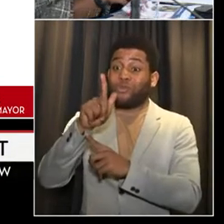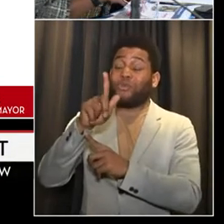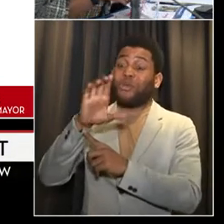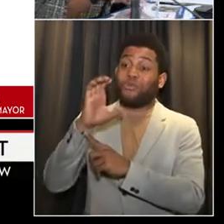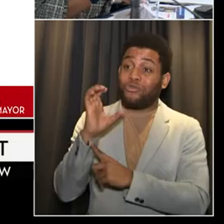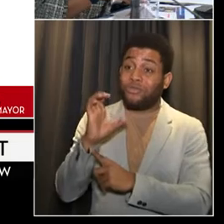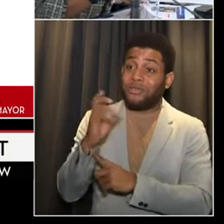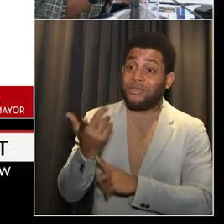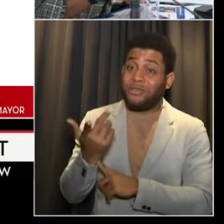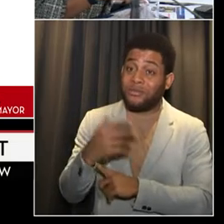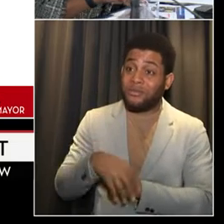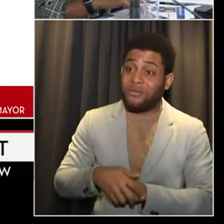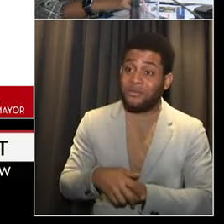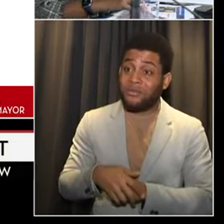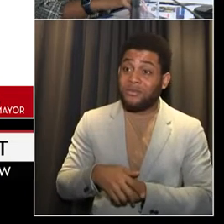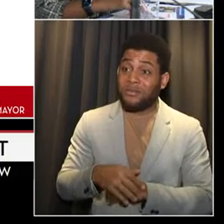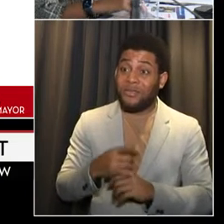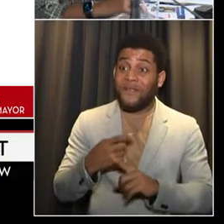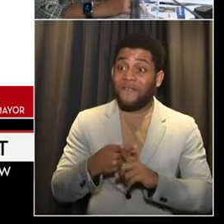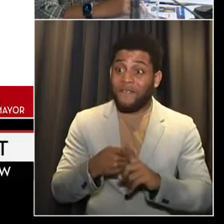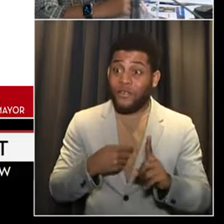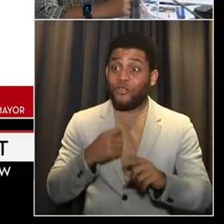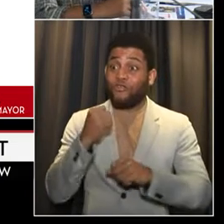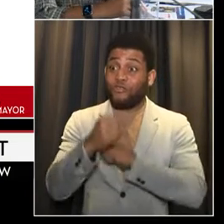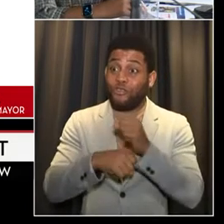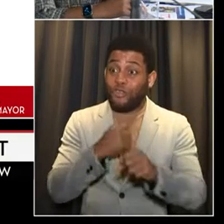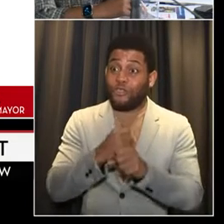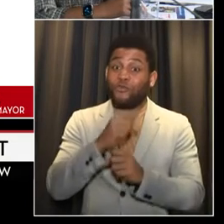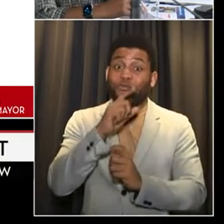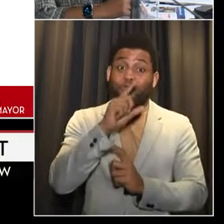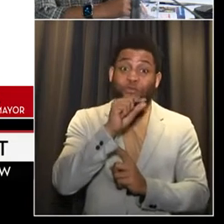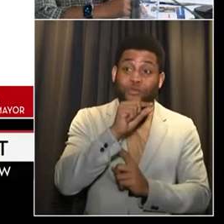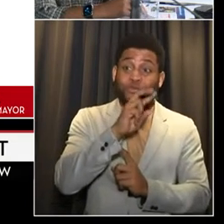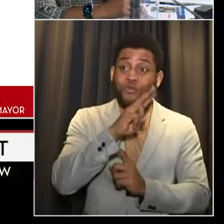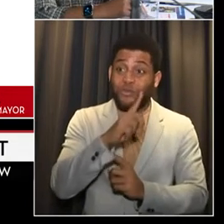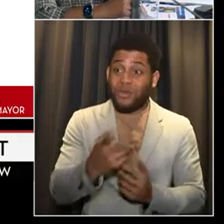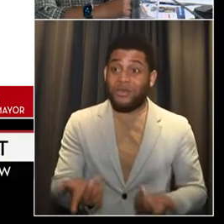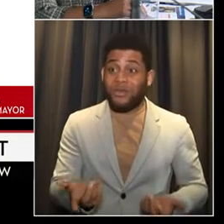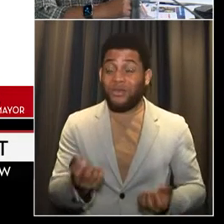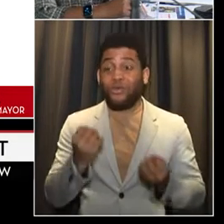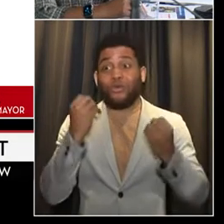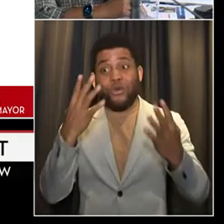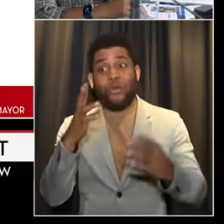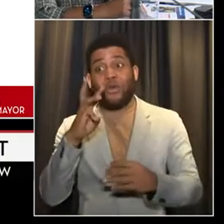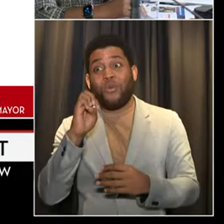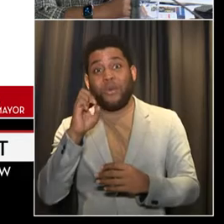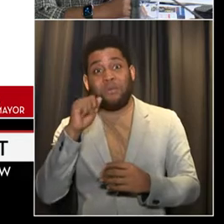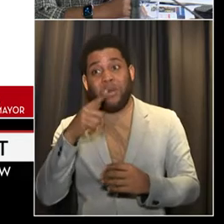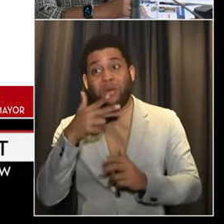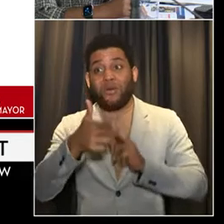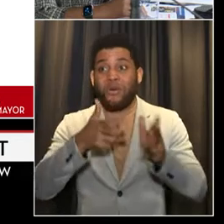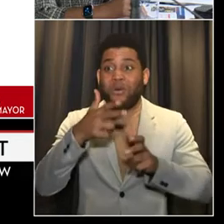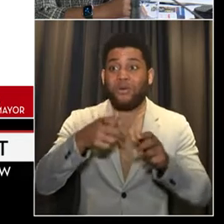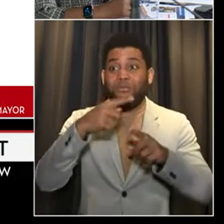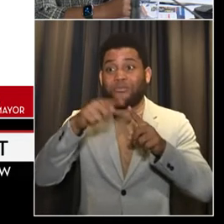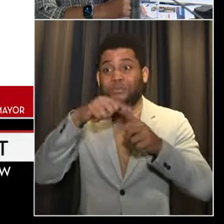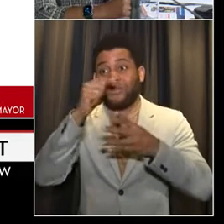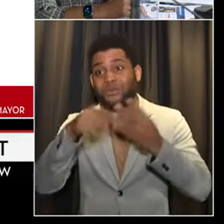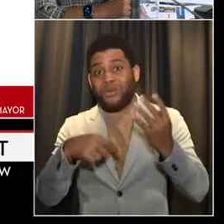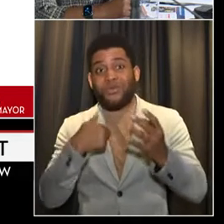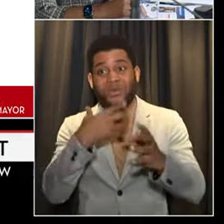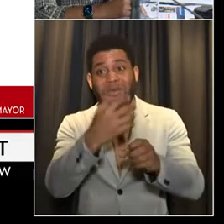2021. So a tremendous amount of weapons in the district. And then you can see the stats. As the city administrator